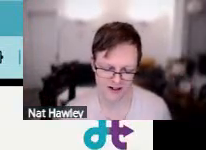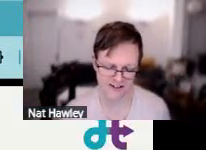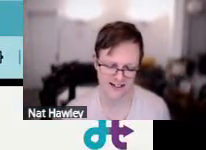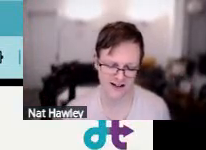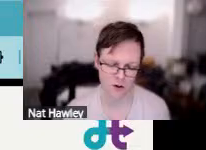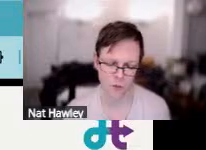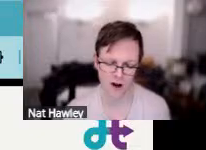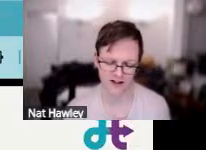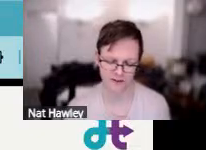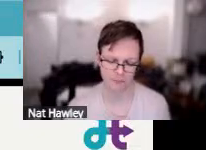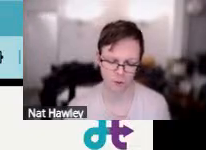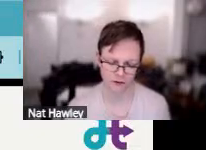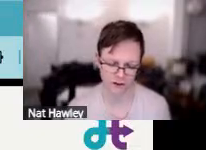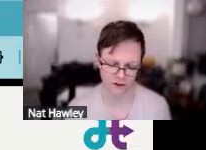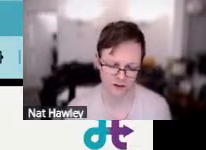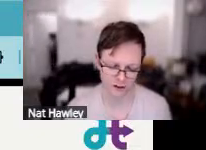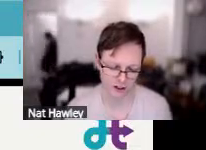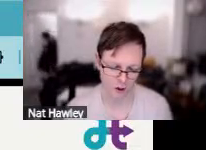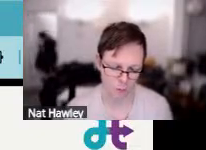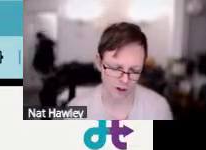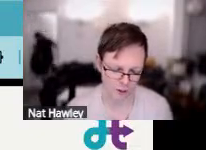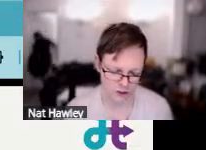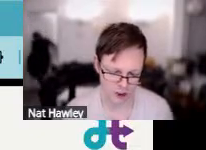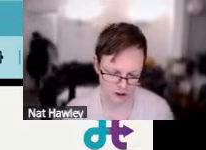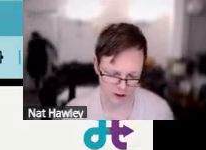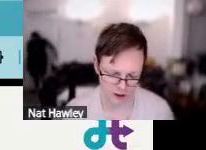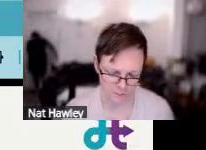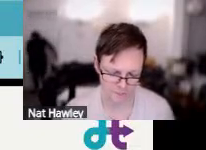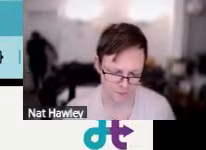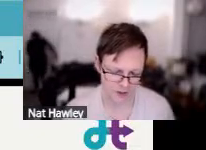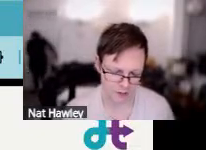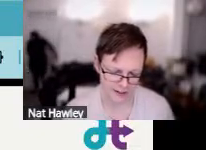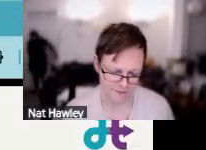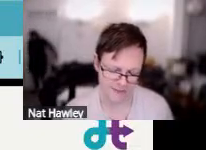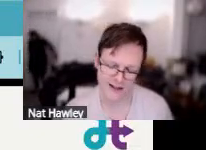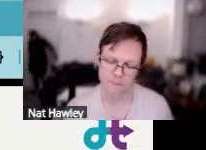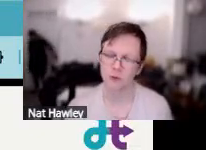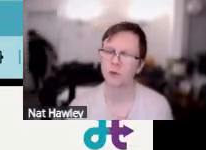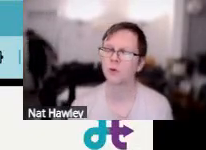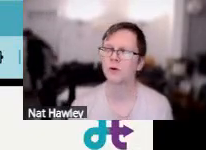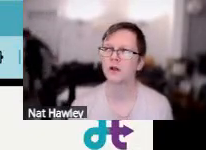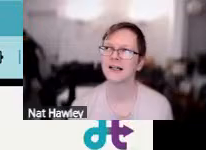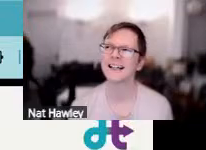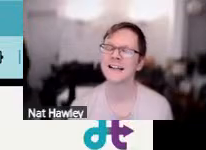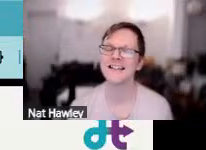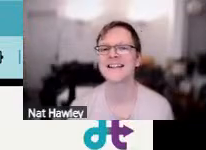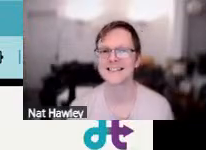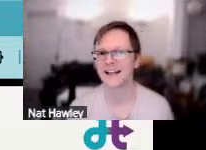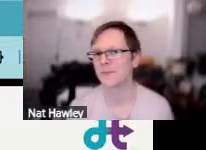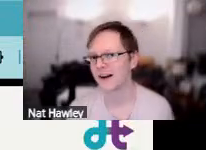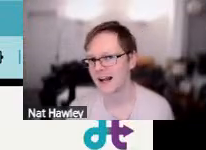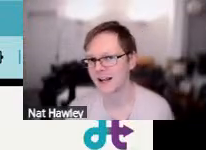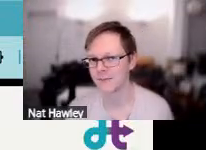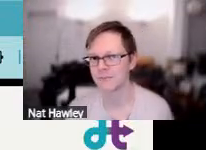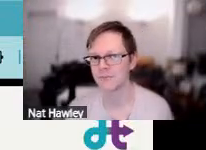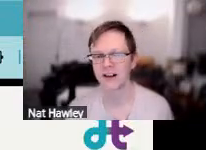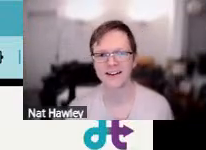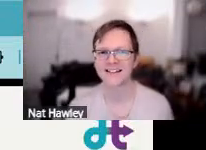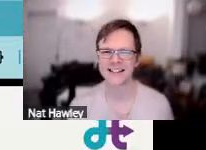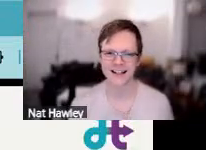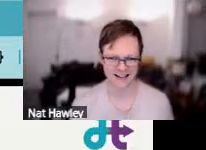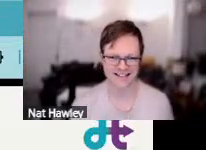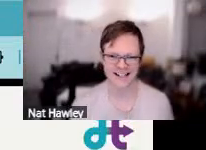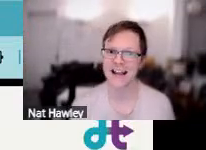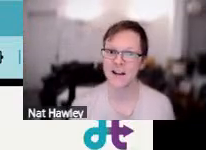them understand why it's important. When I was younger, if people didn't say my name, like